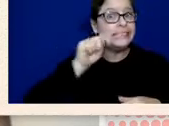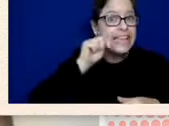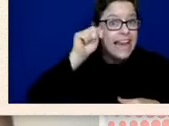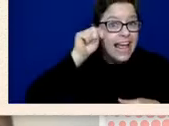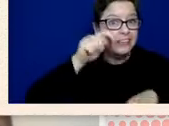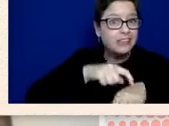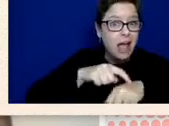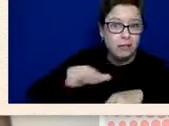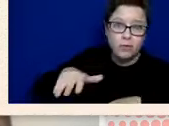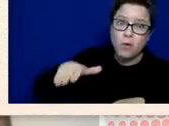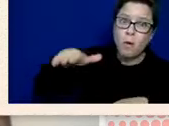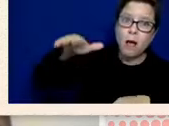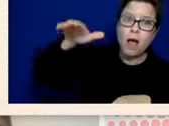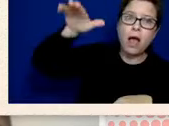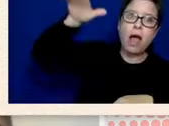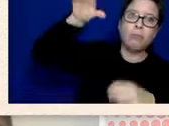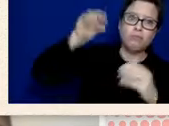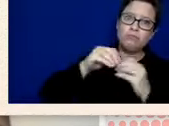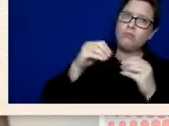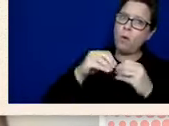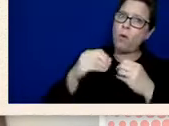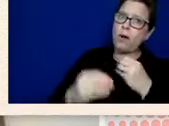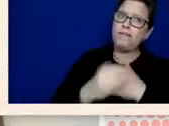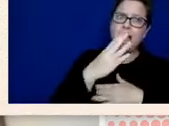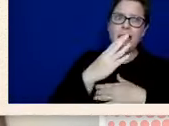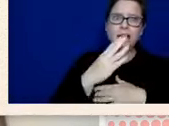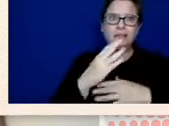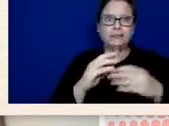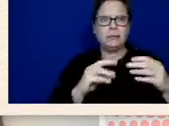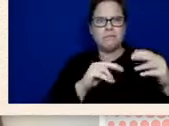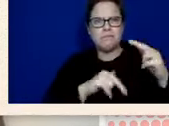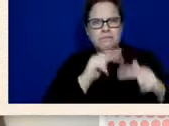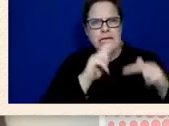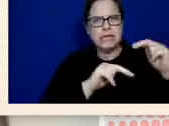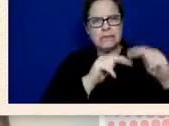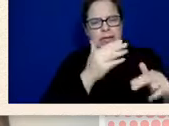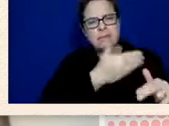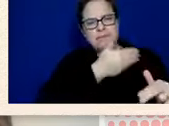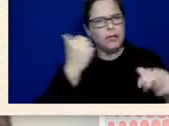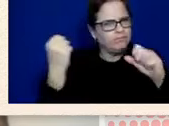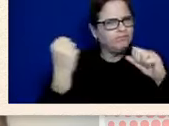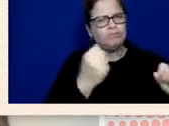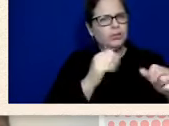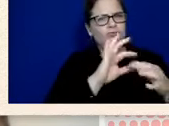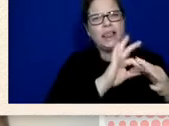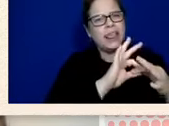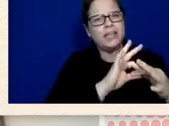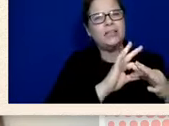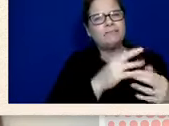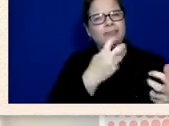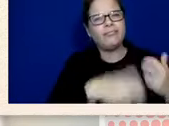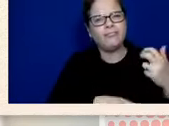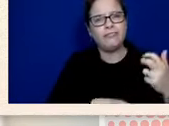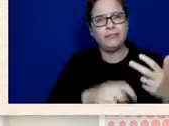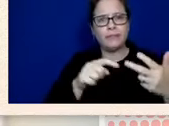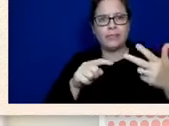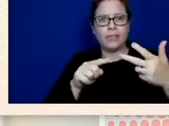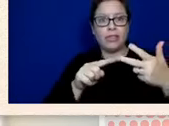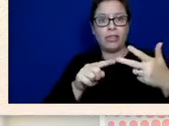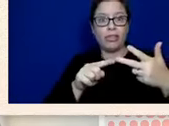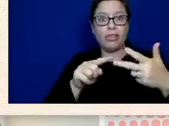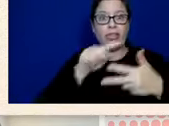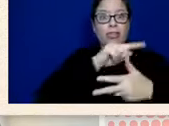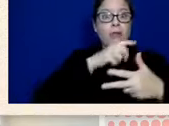then um, building upon that relationship with my brothers, since I have three older brothers and I'm the youngest.